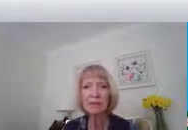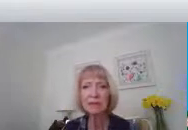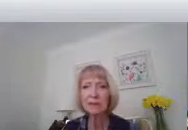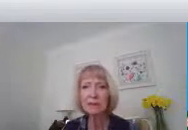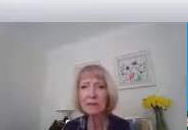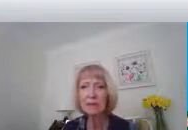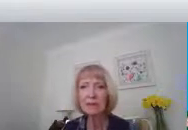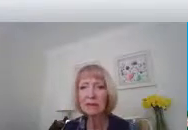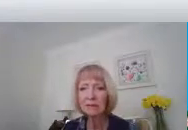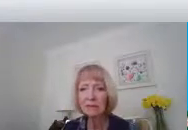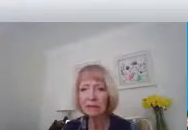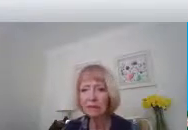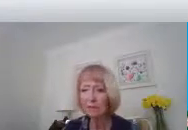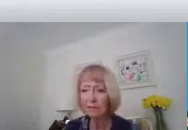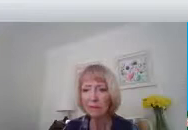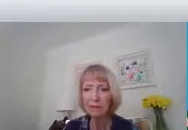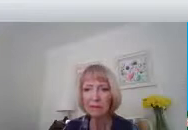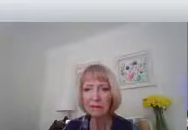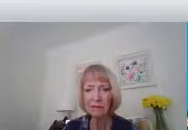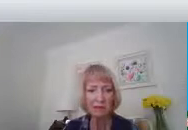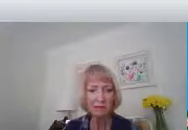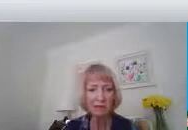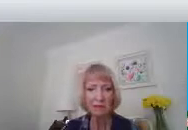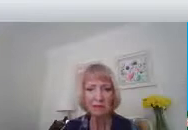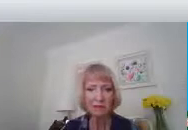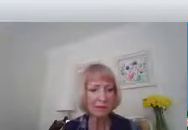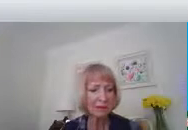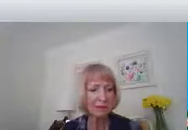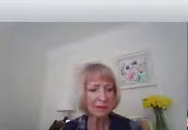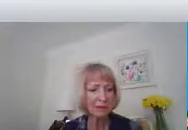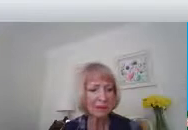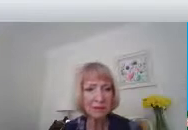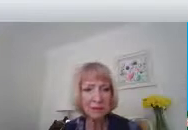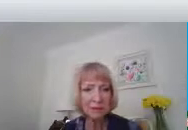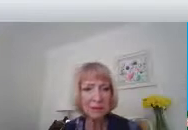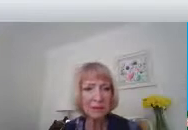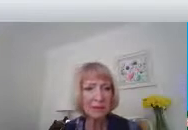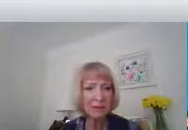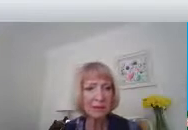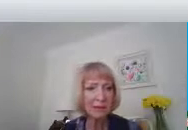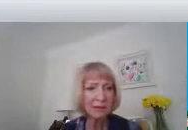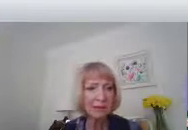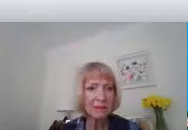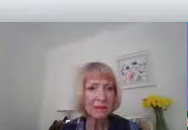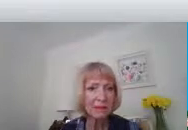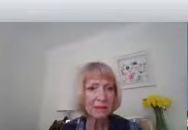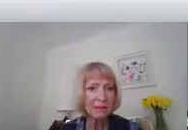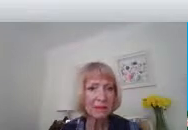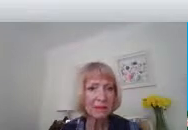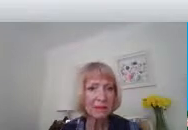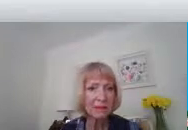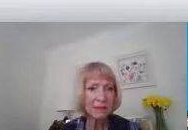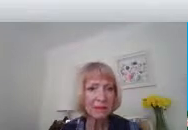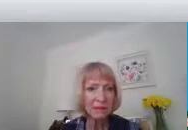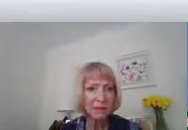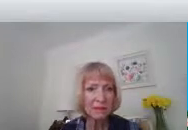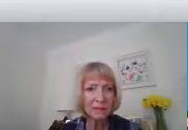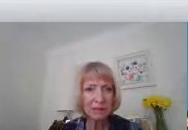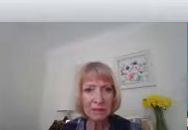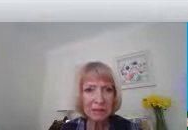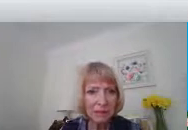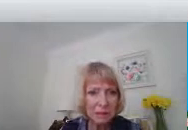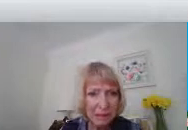on clinicians. So just to answer that, but now I'll go on to kind of non-face-to-face appointments. So if you can just go on to the next slide,